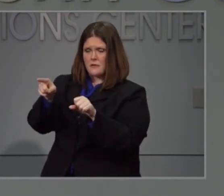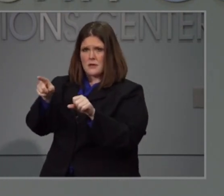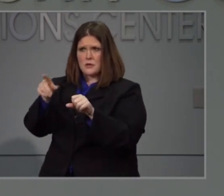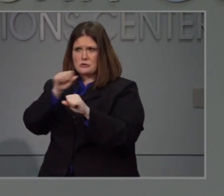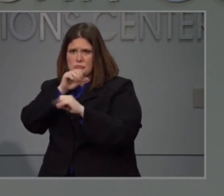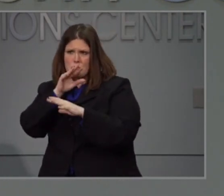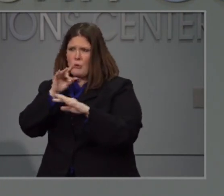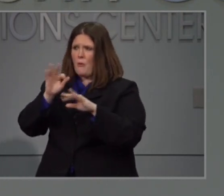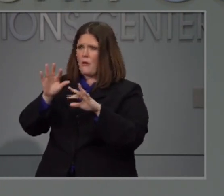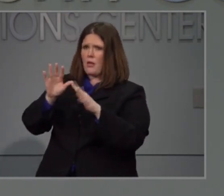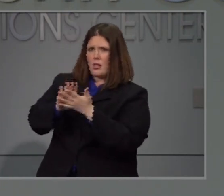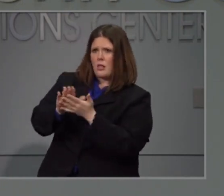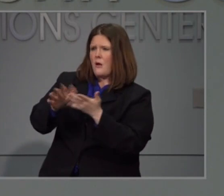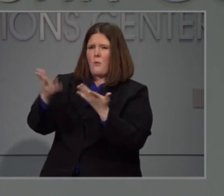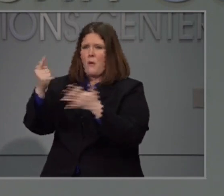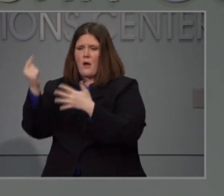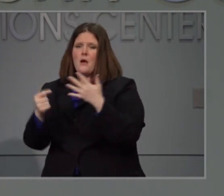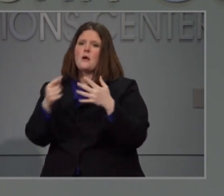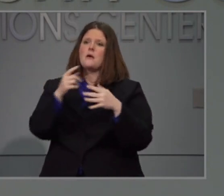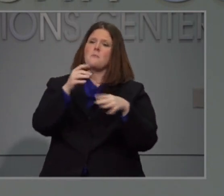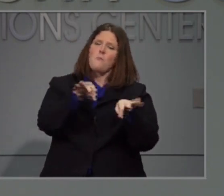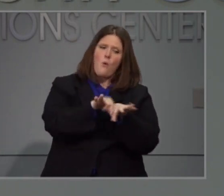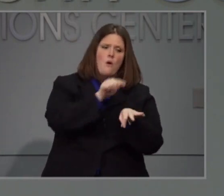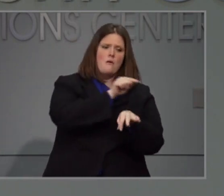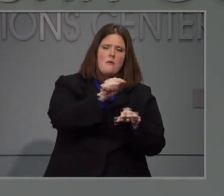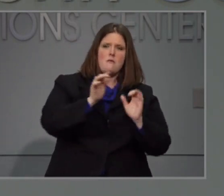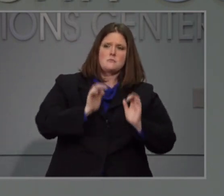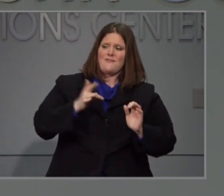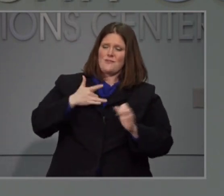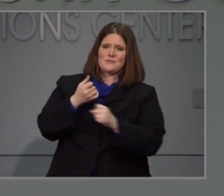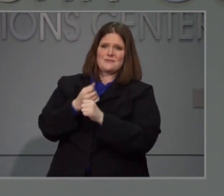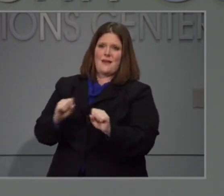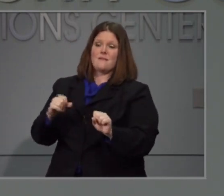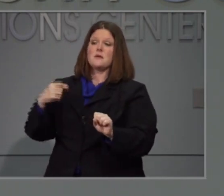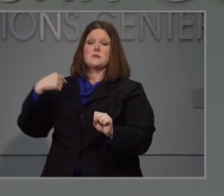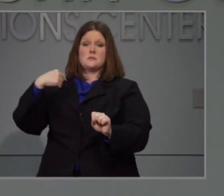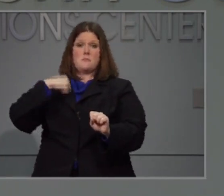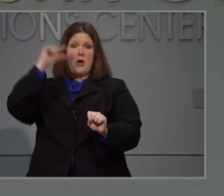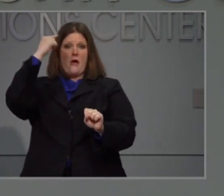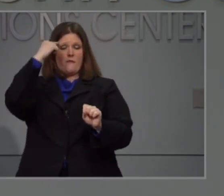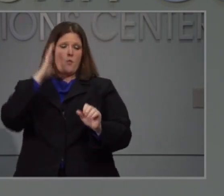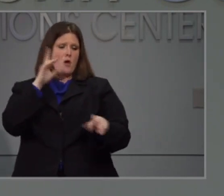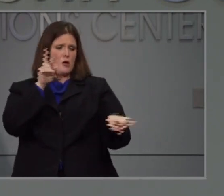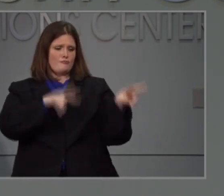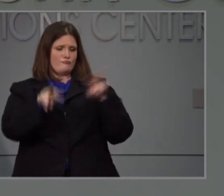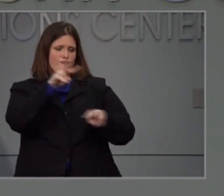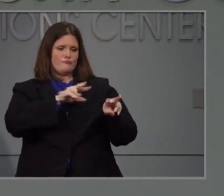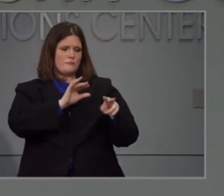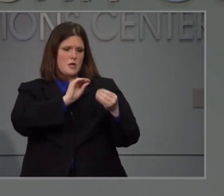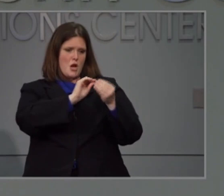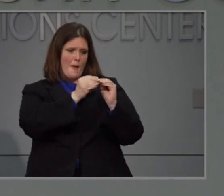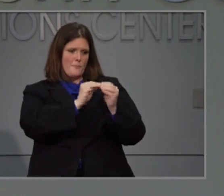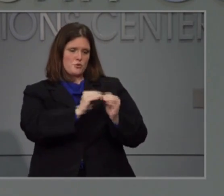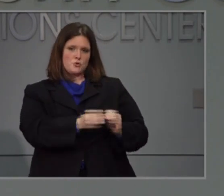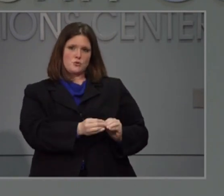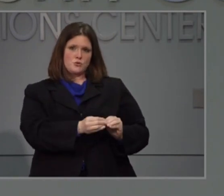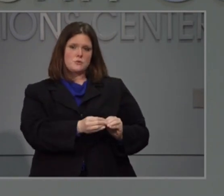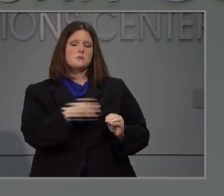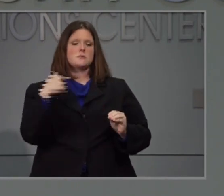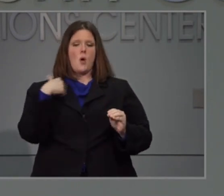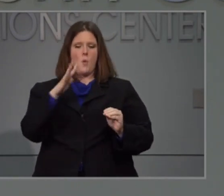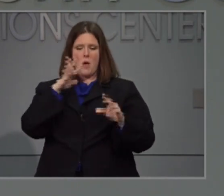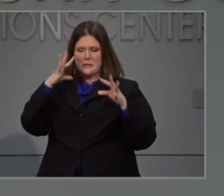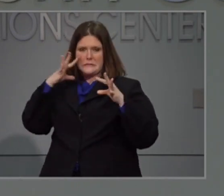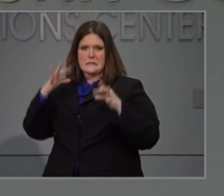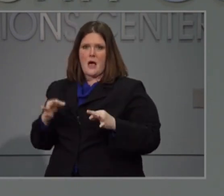Carolinians do, and that we're going to make decisions based upon their health, and we will make those decisions when the time comes.